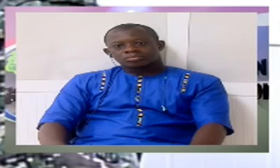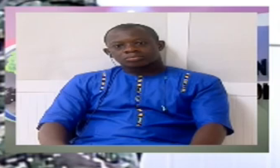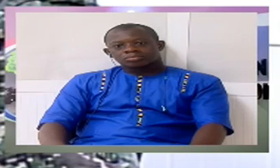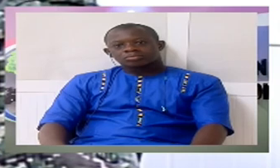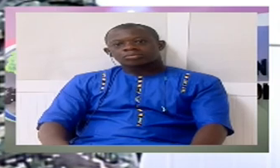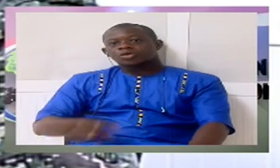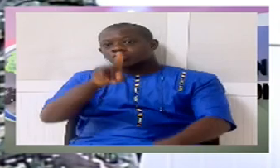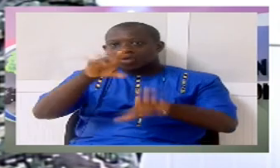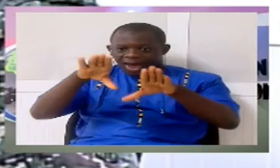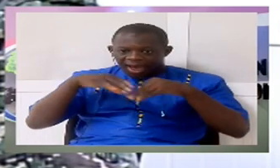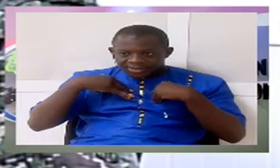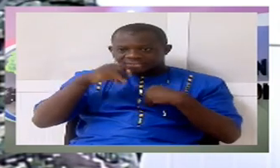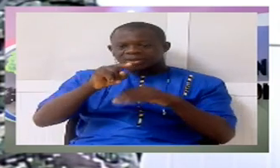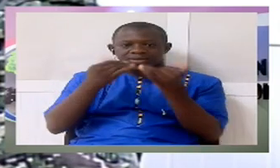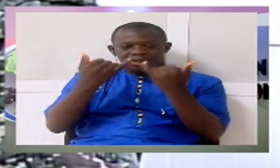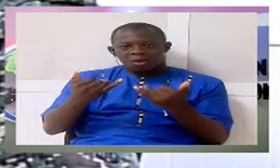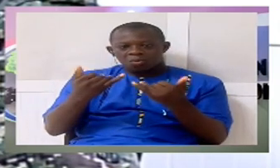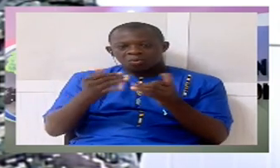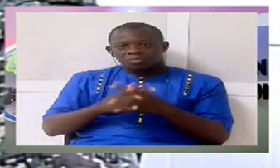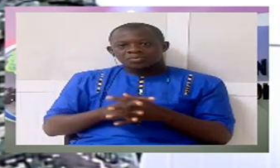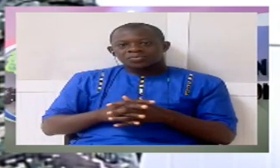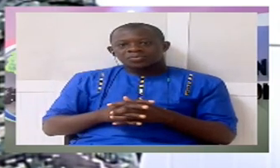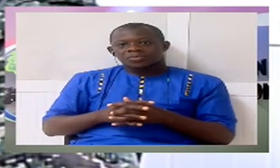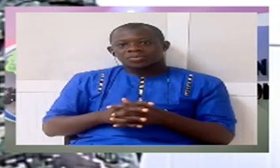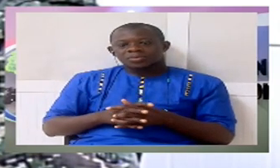You accept that now? Ligina ak dole.